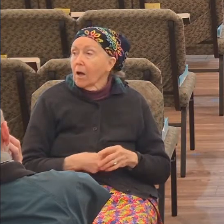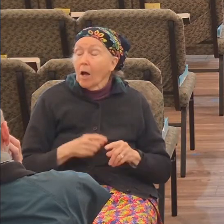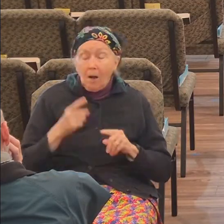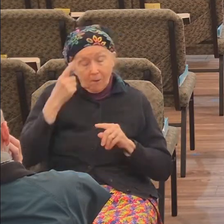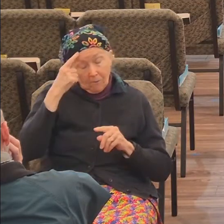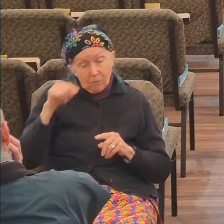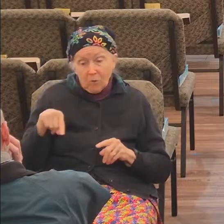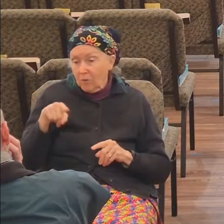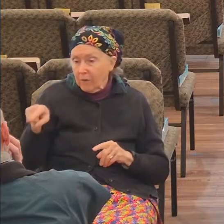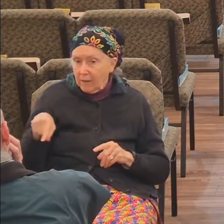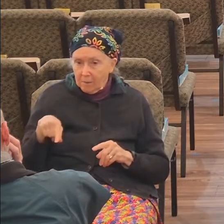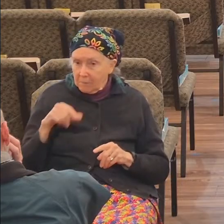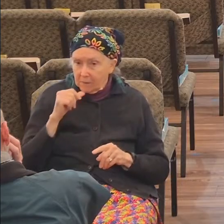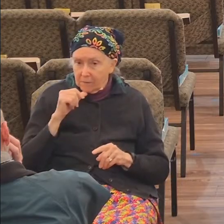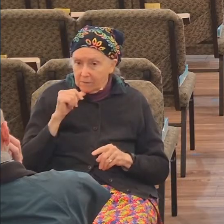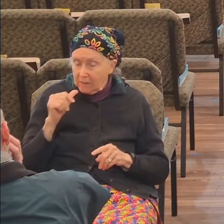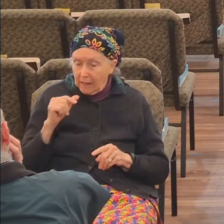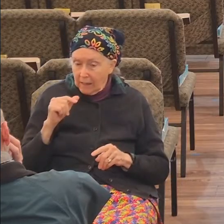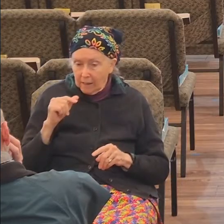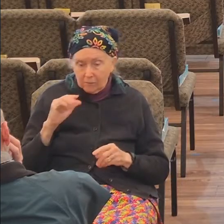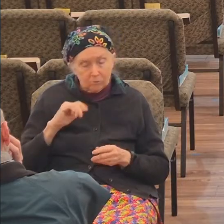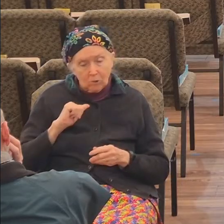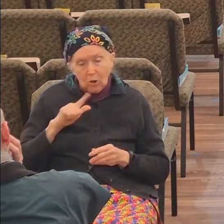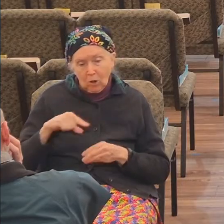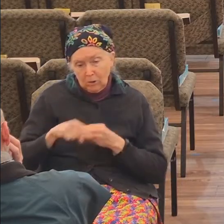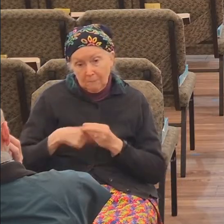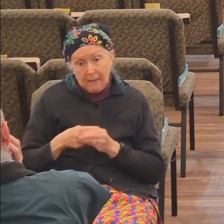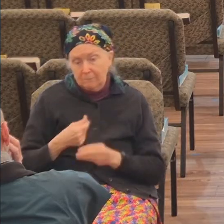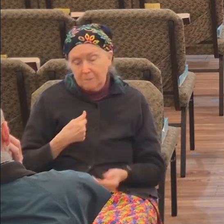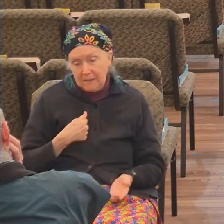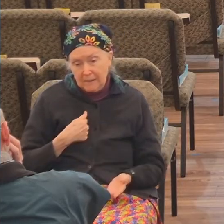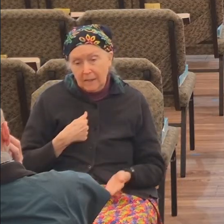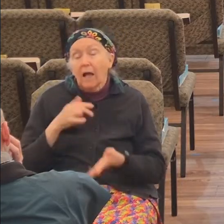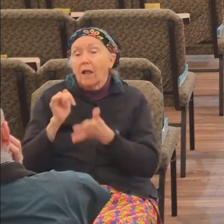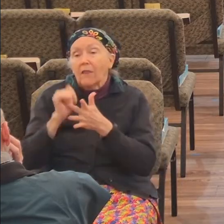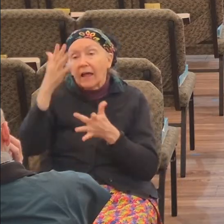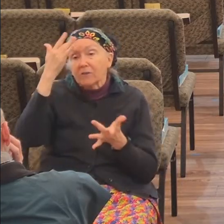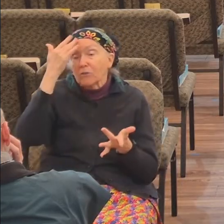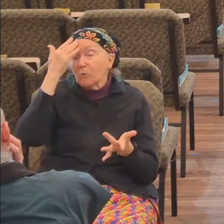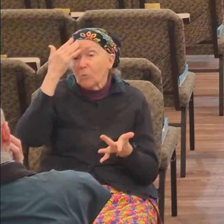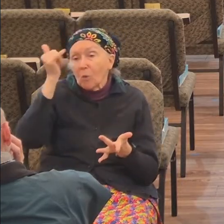Yeah. Yes. That is why Jesus said, listen,